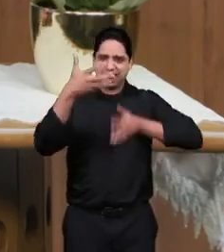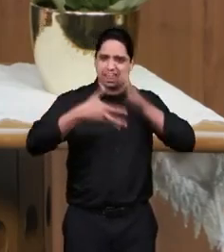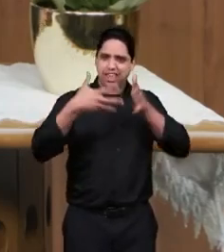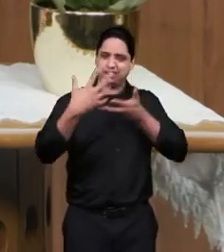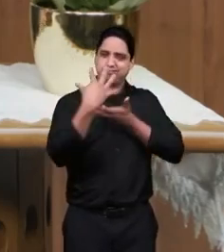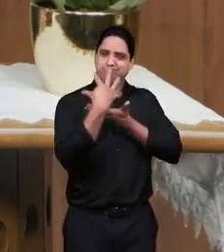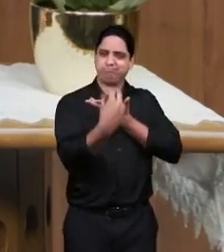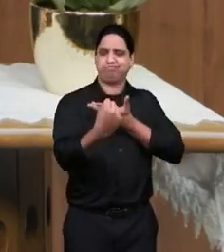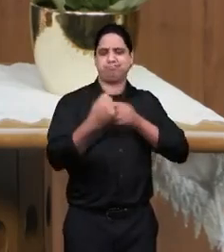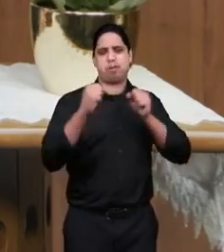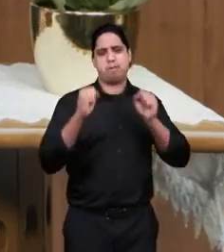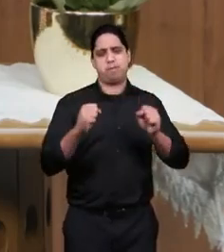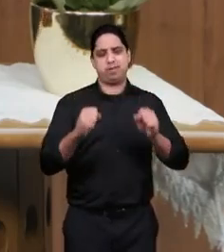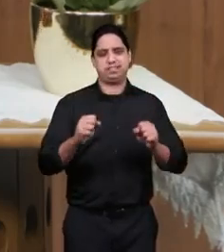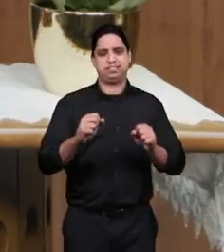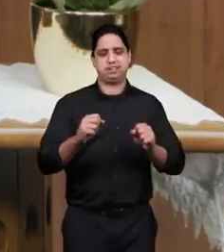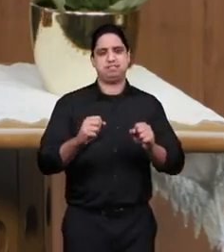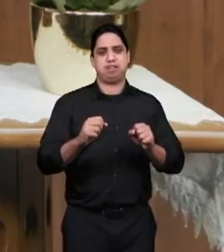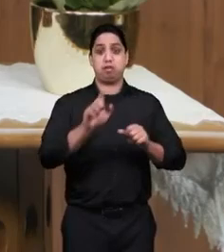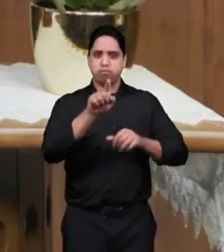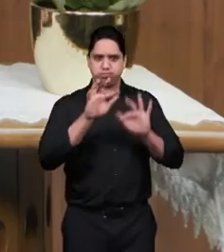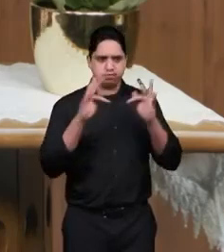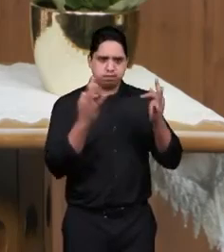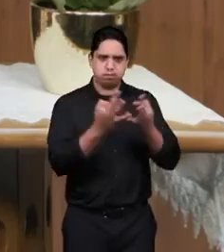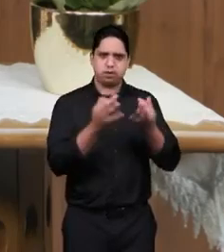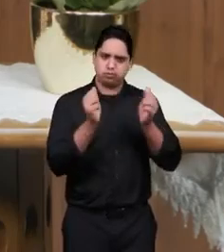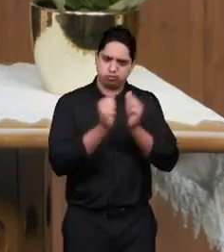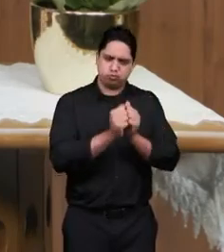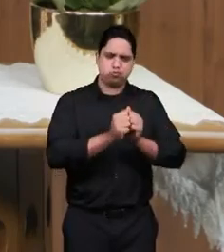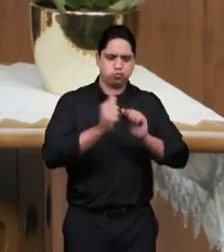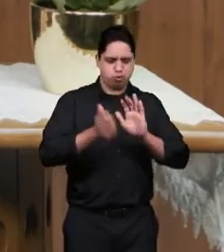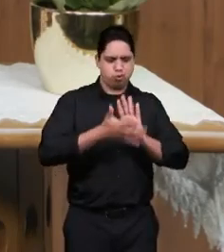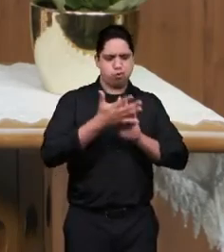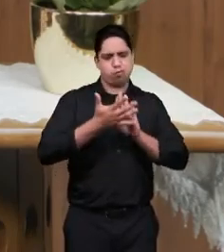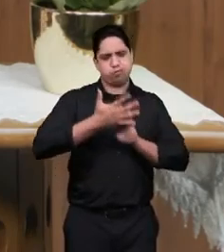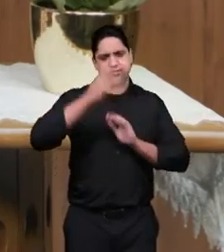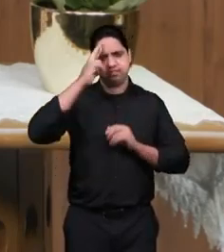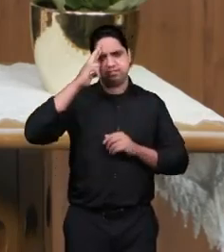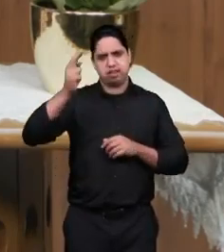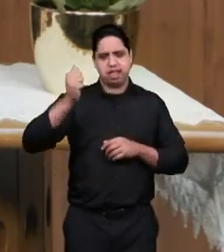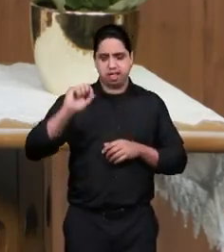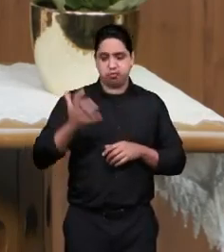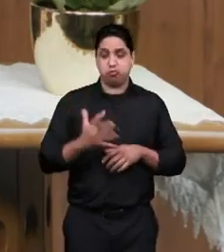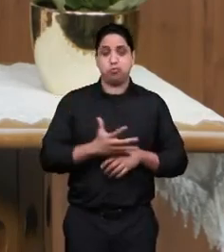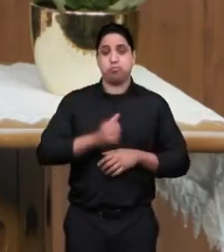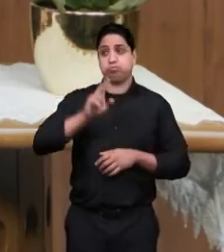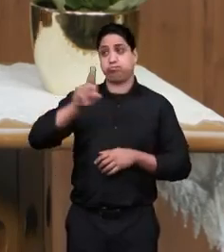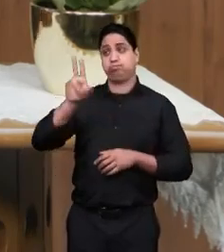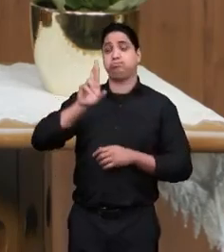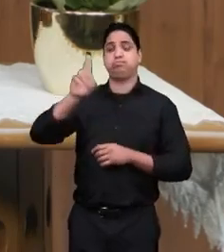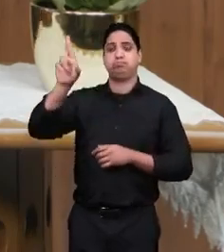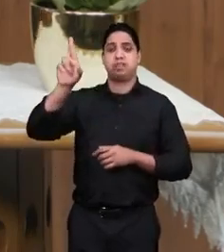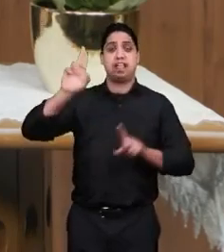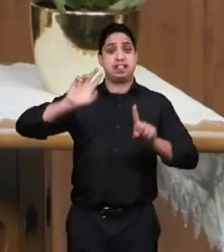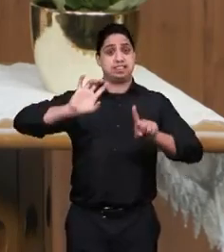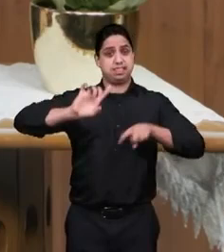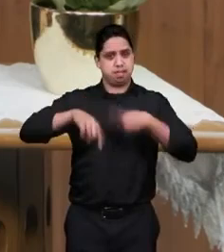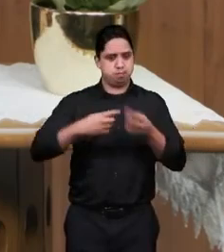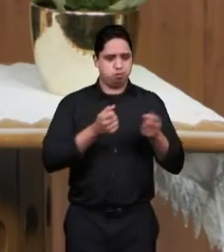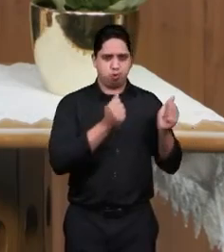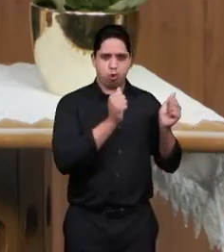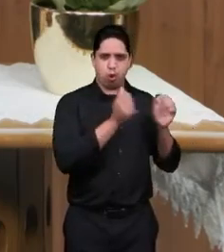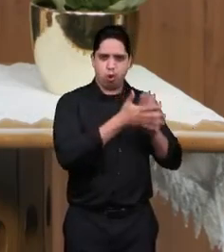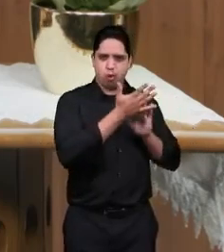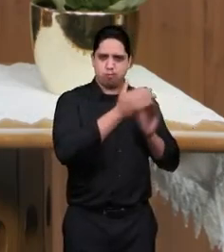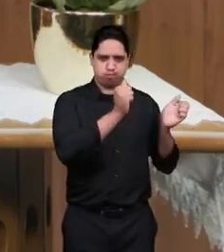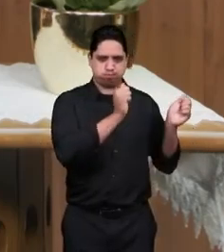alongside, accompany the families that are watching. Your entire family can be praising and worshiping the Lord's name. And right after